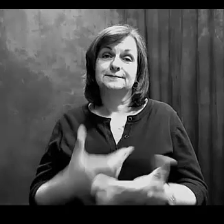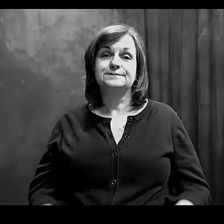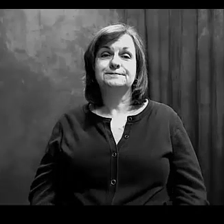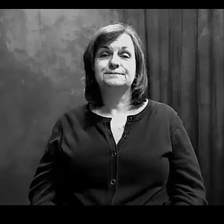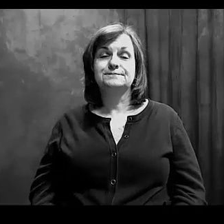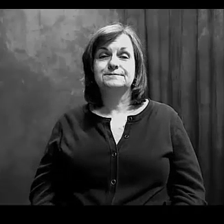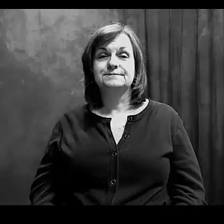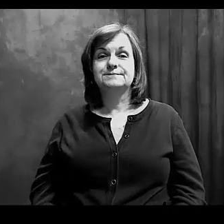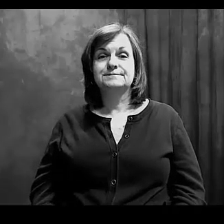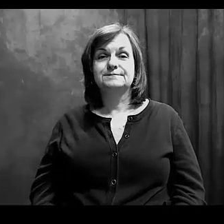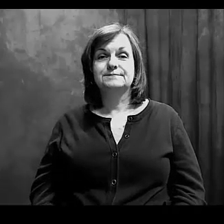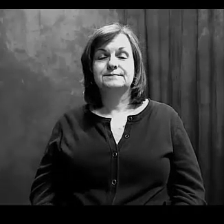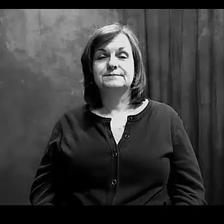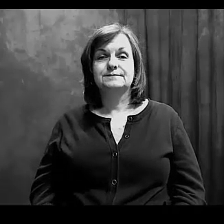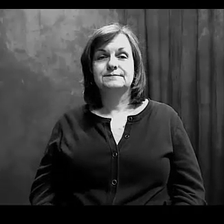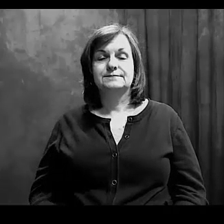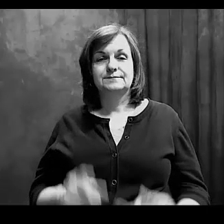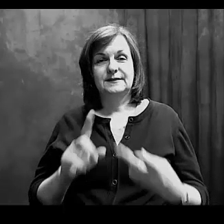Nucleus.